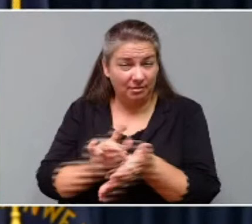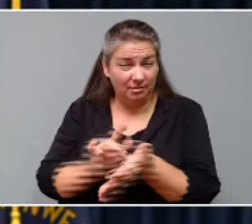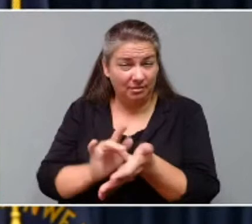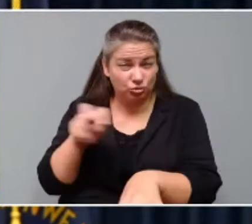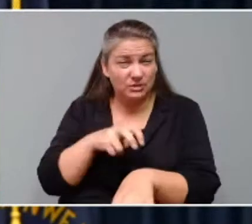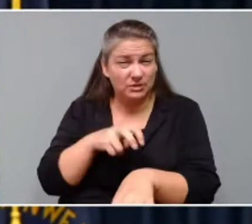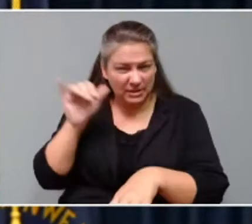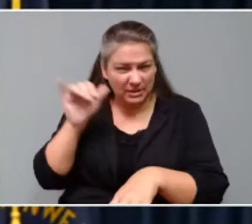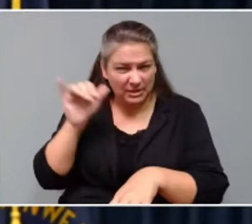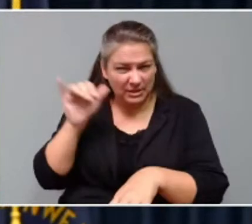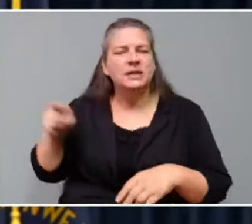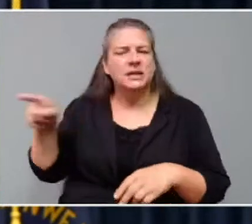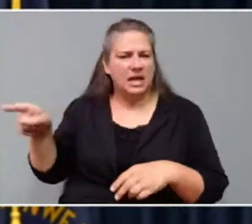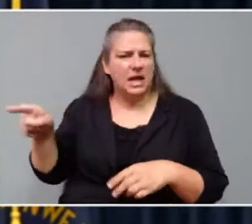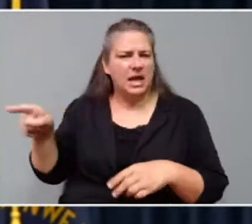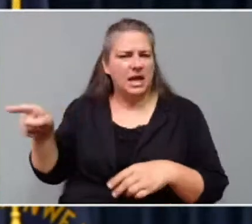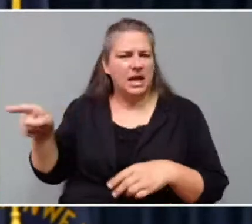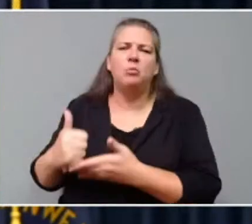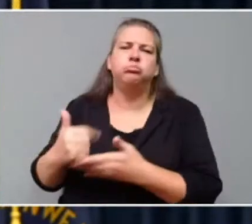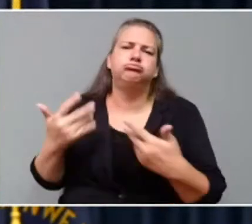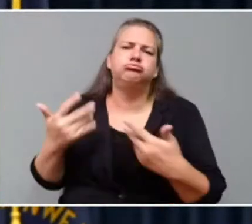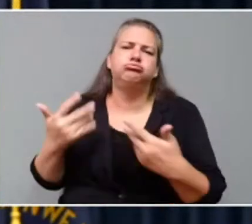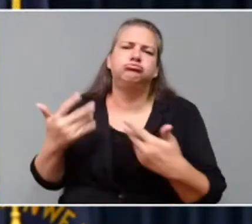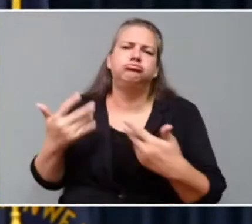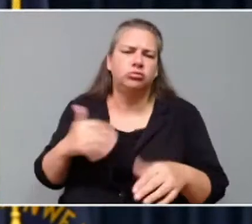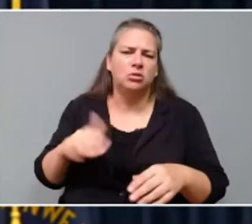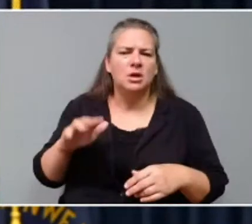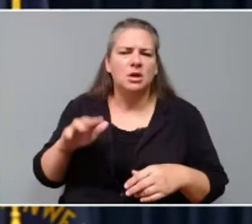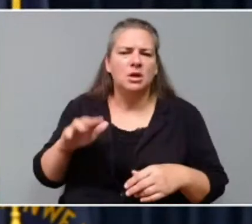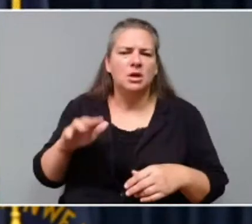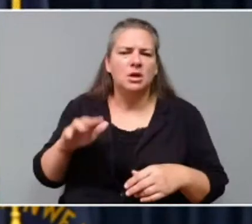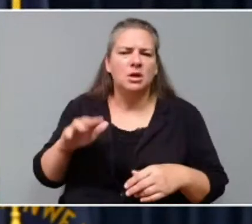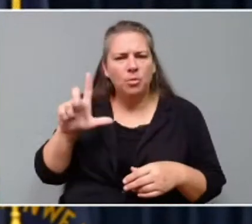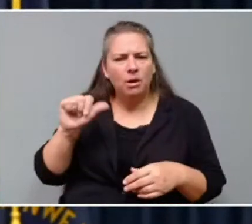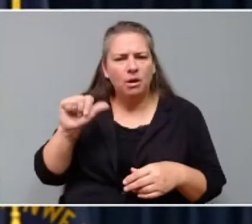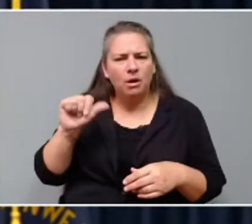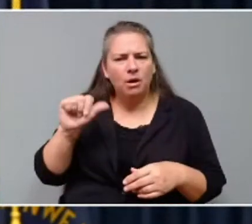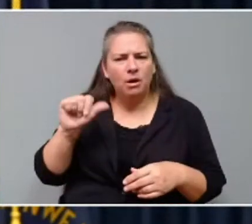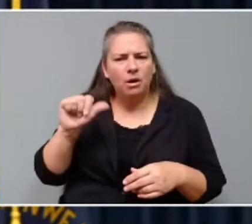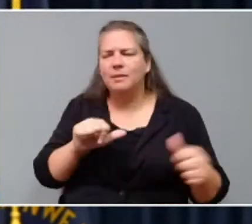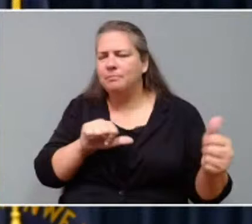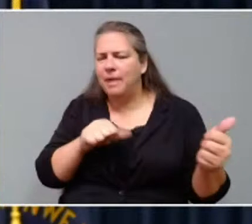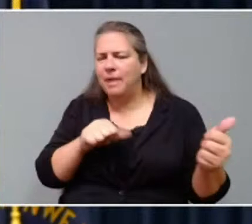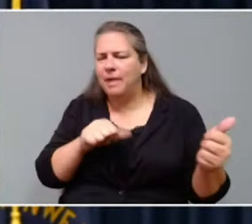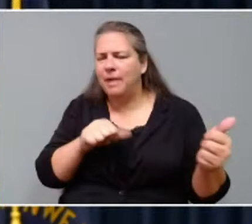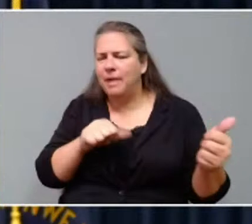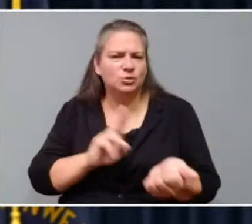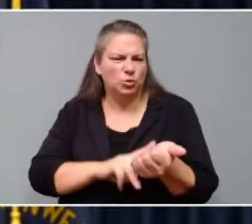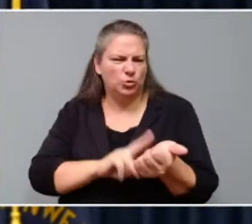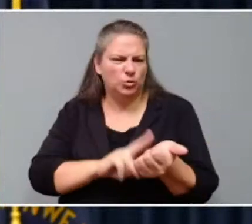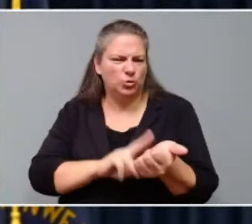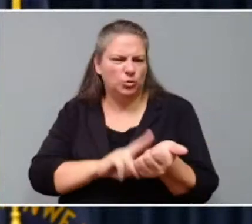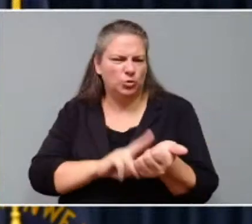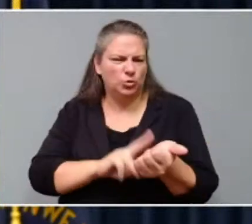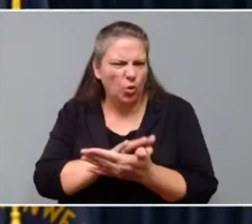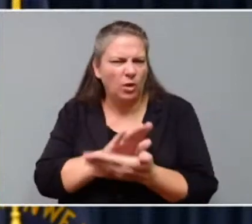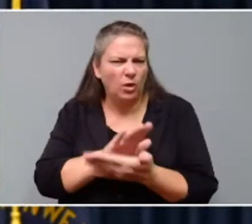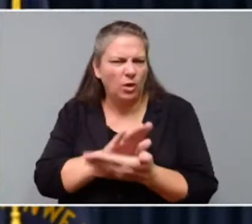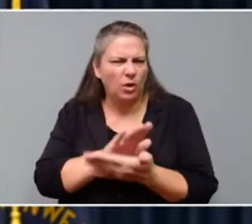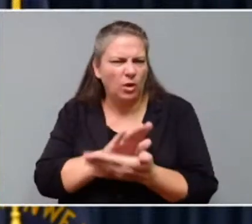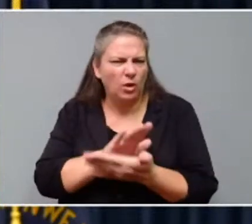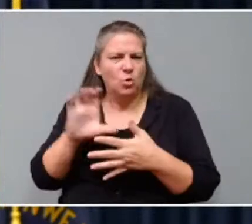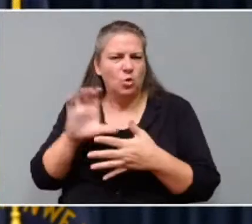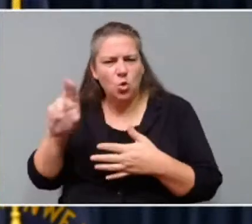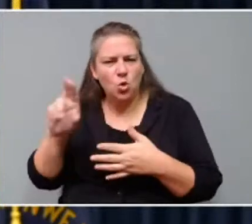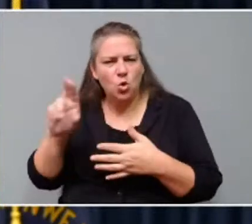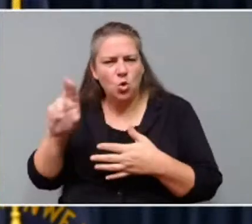other schools. I believe Cumberland's, their nursing school, is helping in Baptist Corbin as well. Another